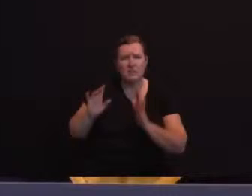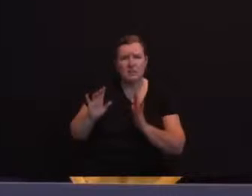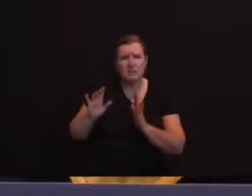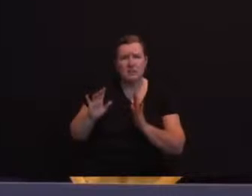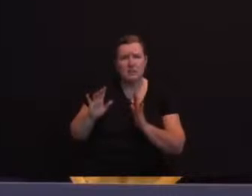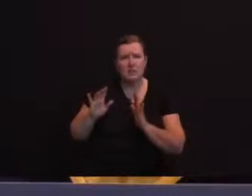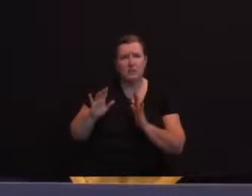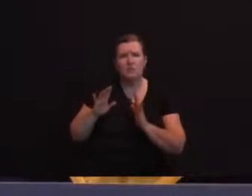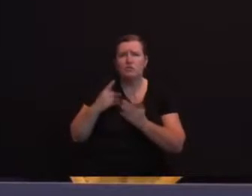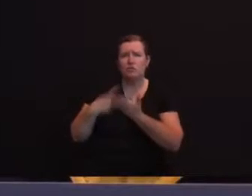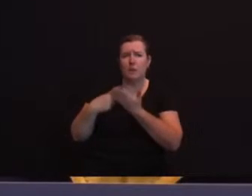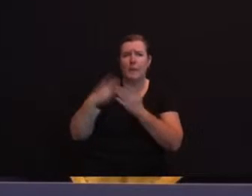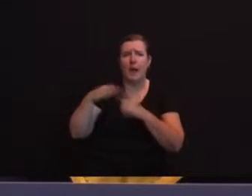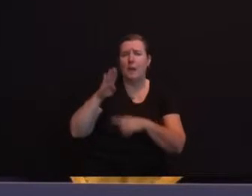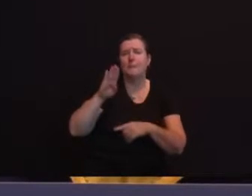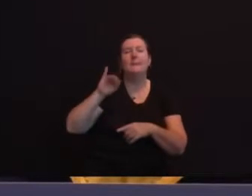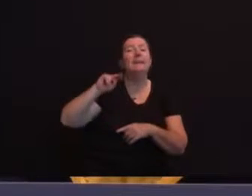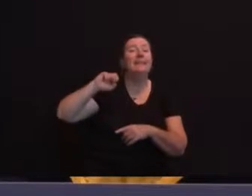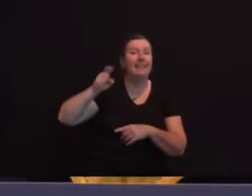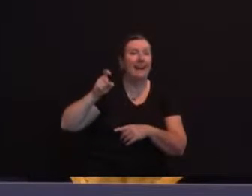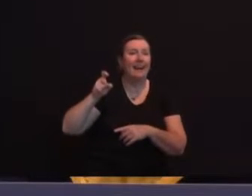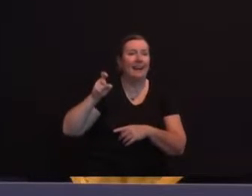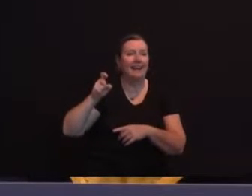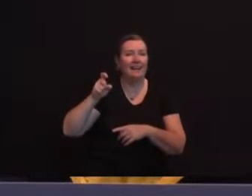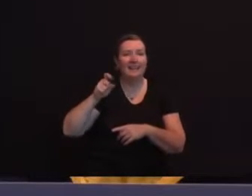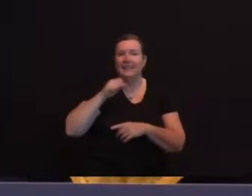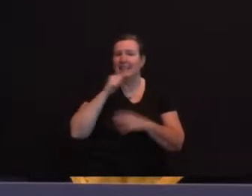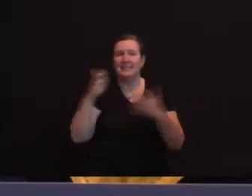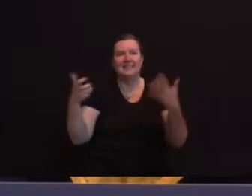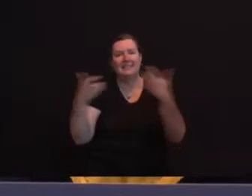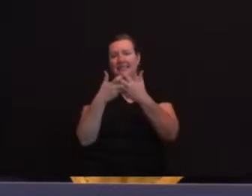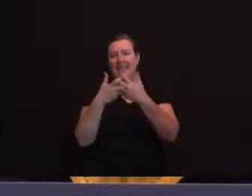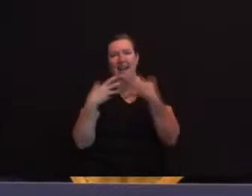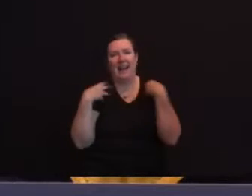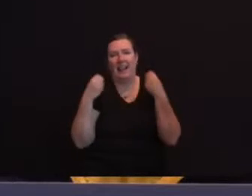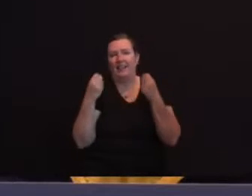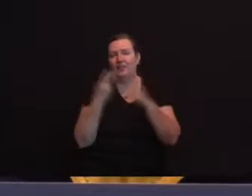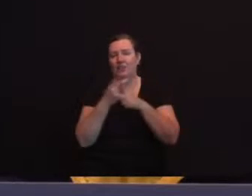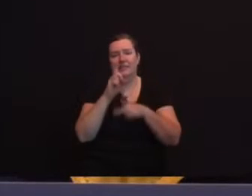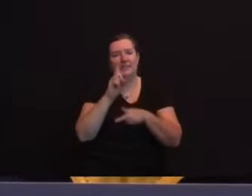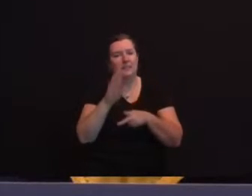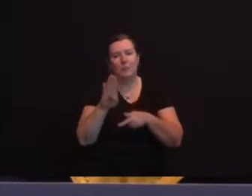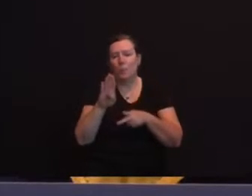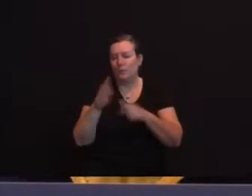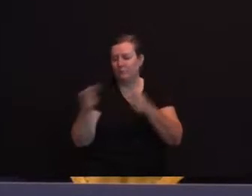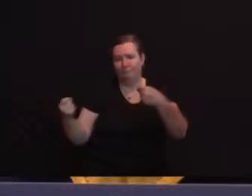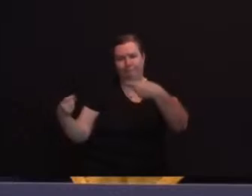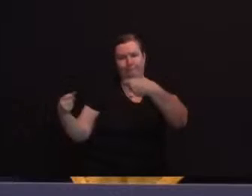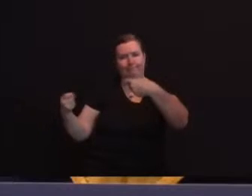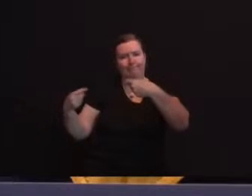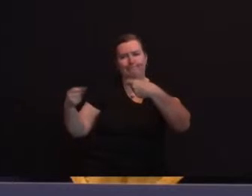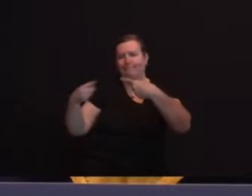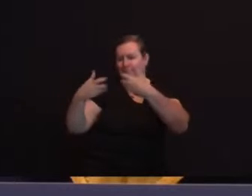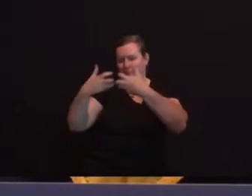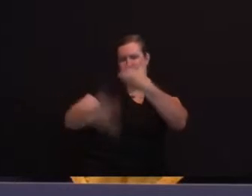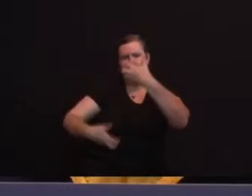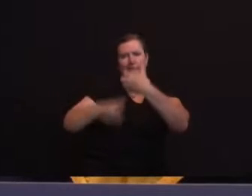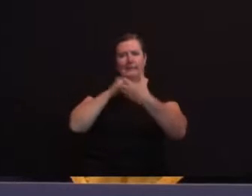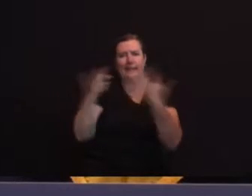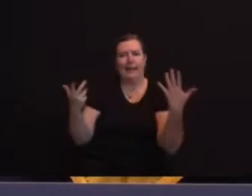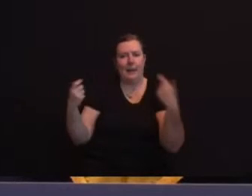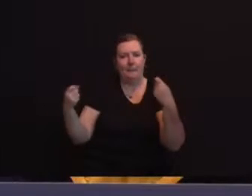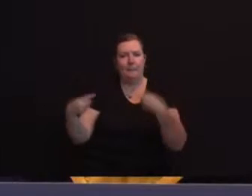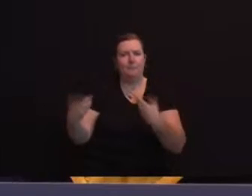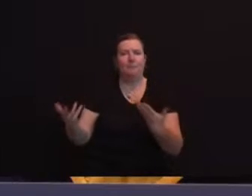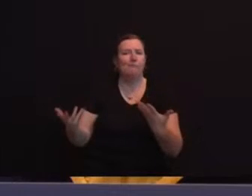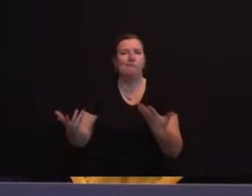not sync up with healthcare databases anywhere. We're working on that. Every state is working on that. So the numbers that we